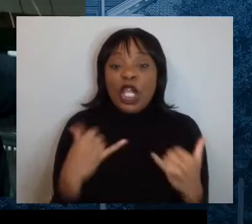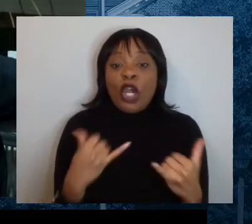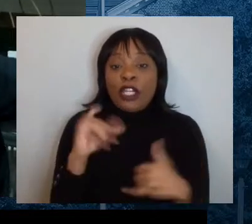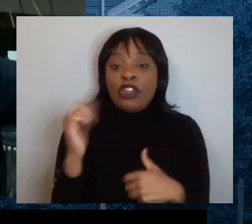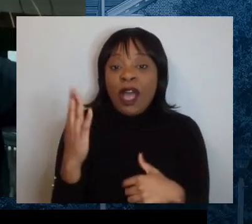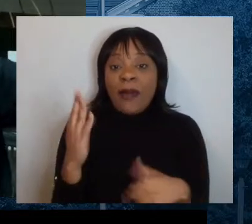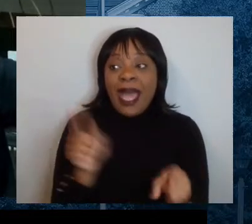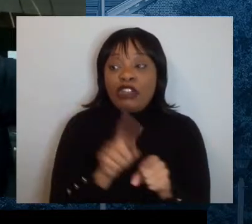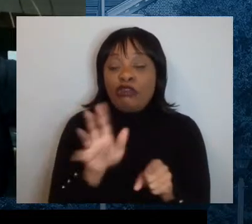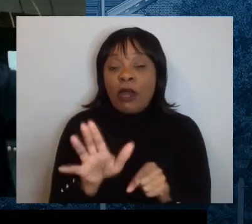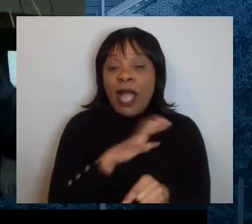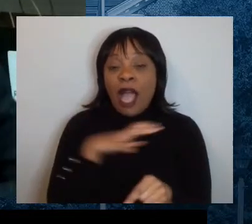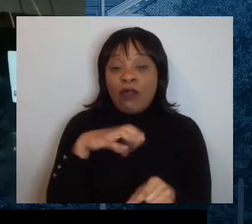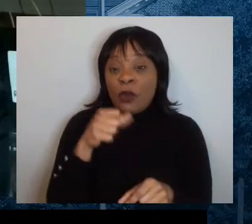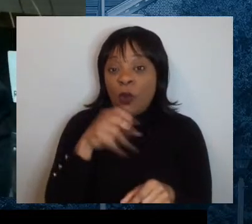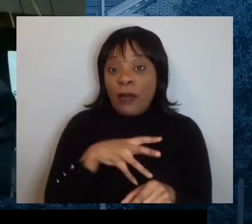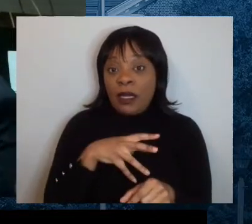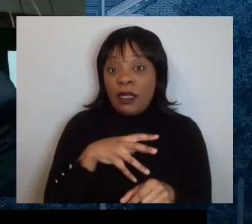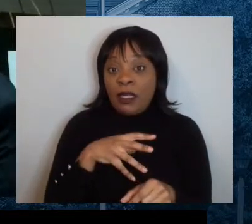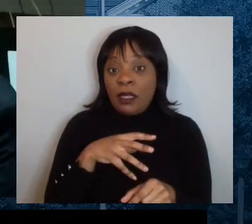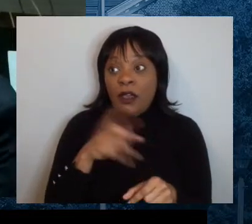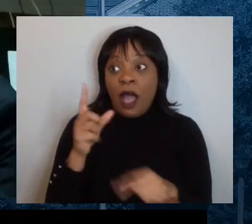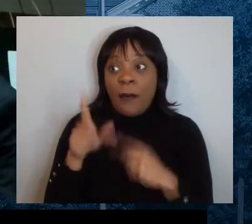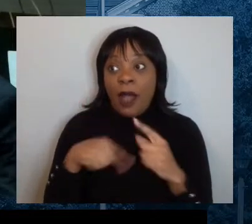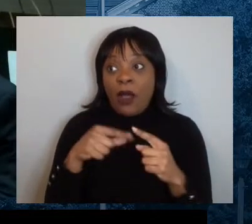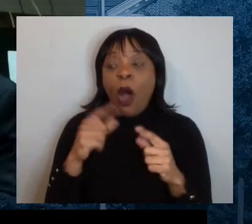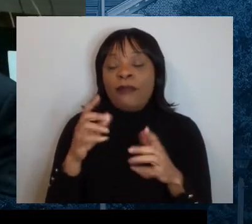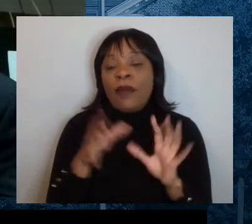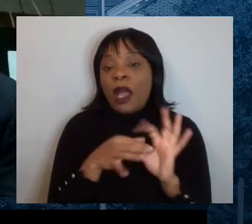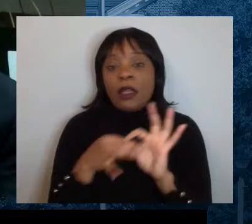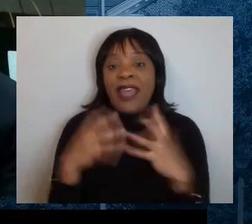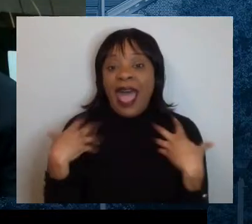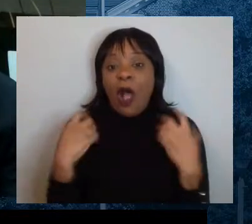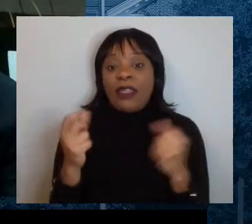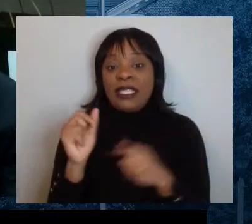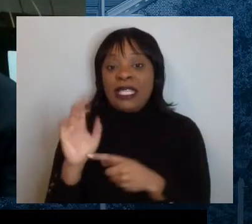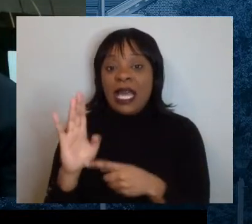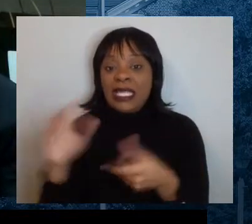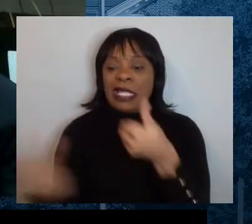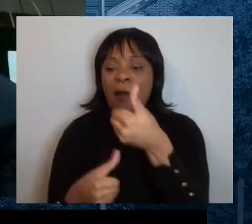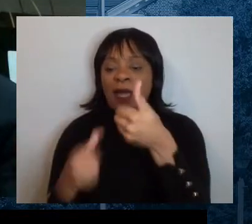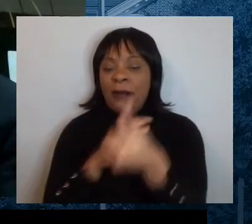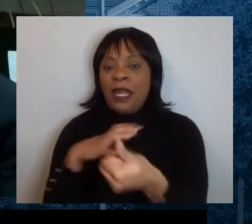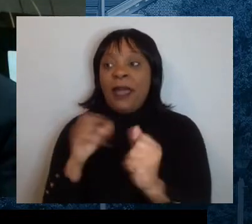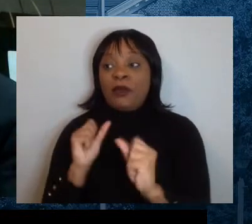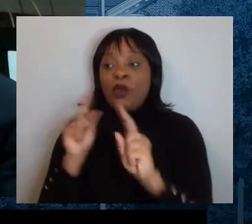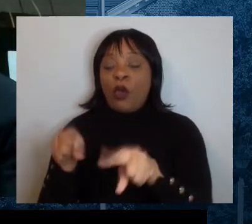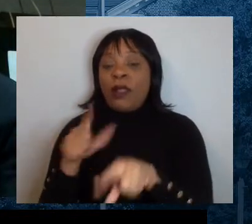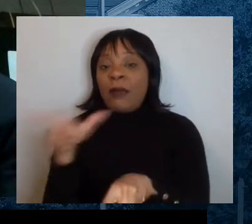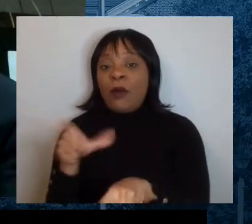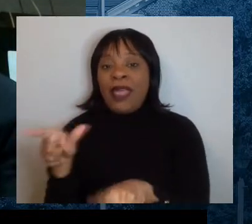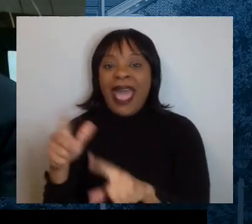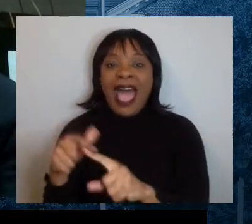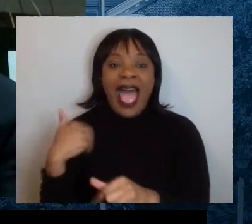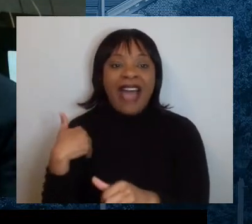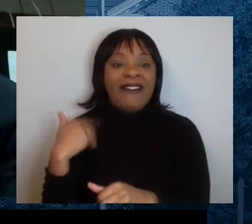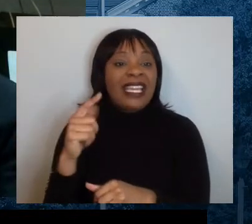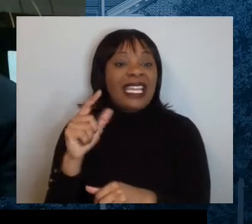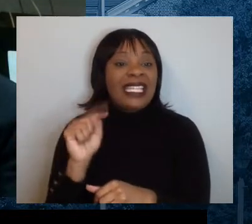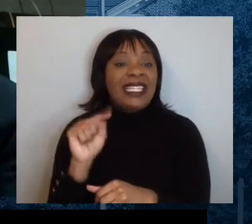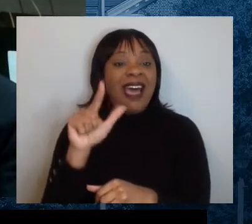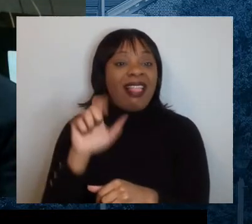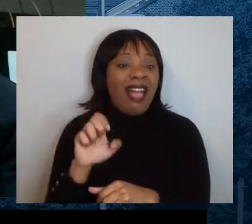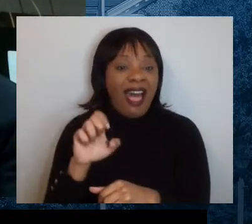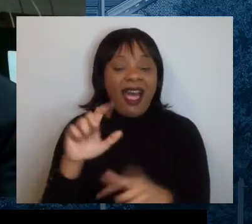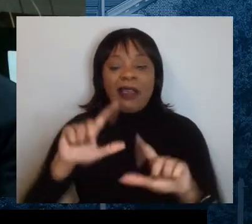Congresswoman, on the Health Subcommittee, being able to go into libraries where they have telehealth kiosks and people can get